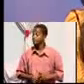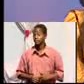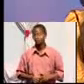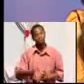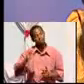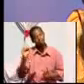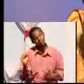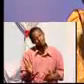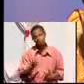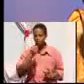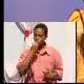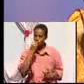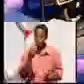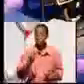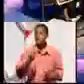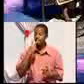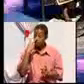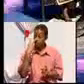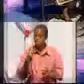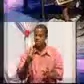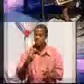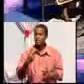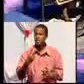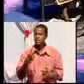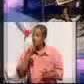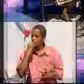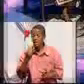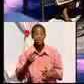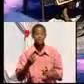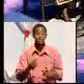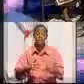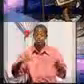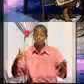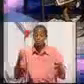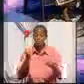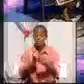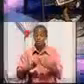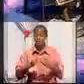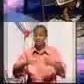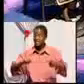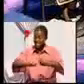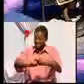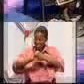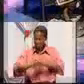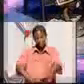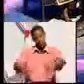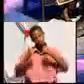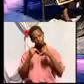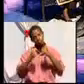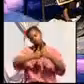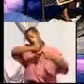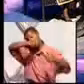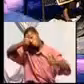because as you said, the vision is that, but then the mission as well is to create the linkage of for quality employment opportunity